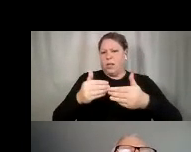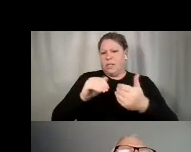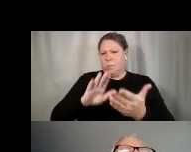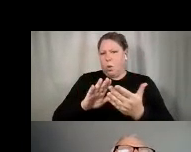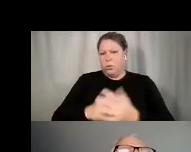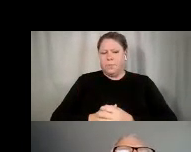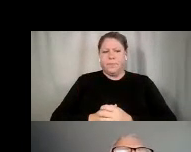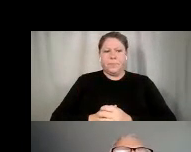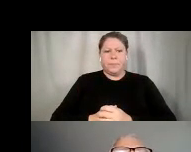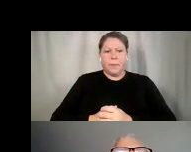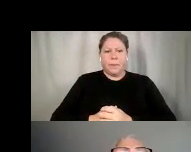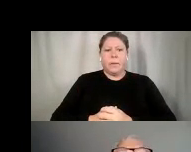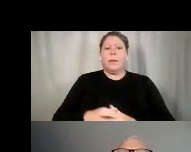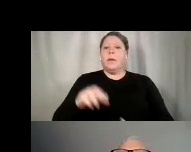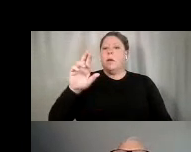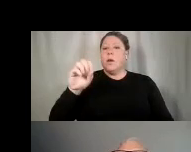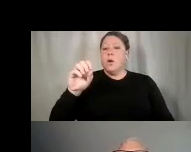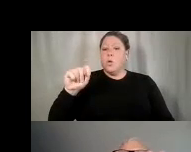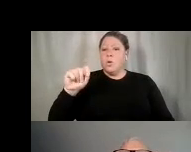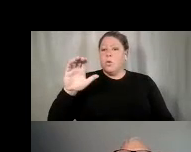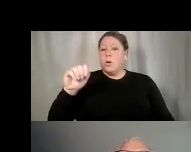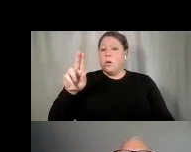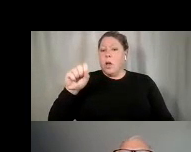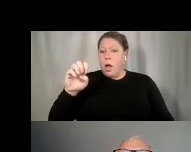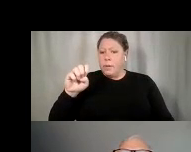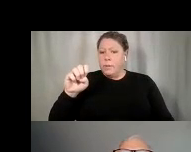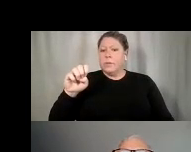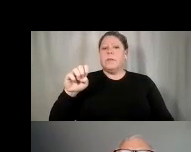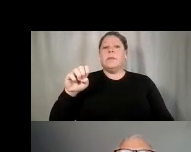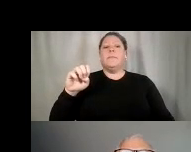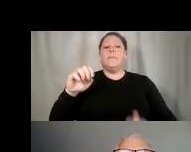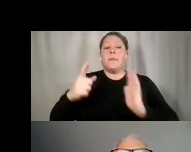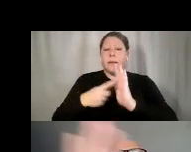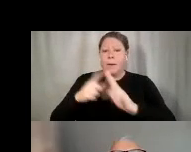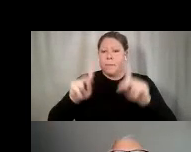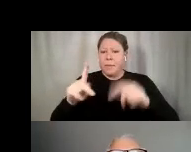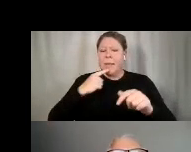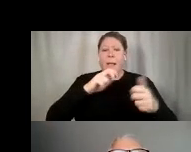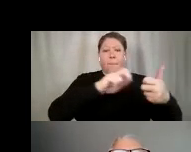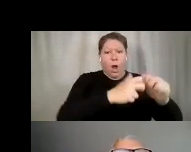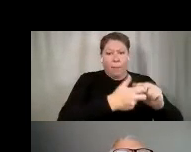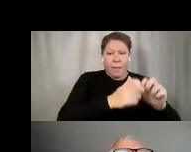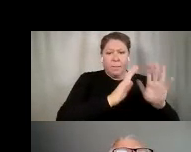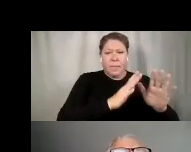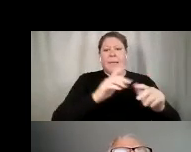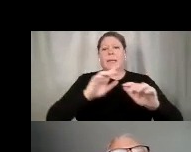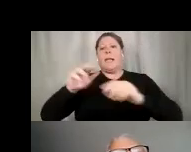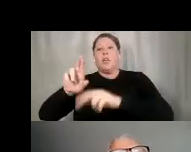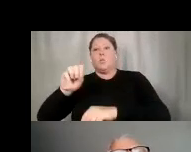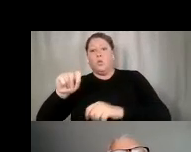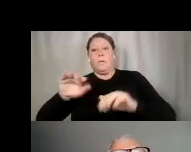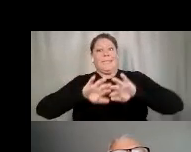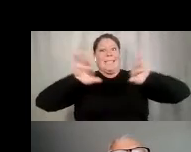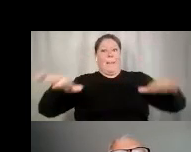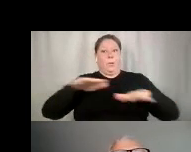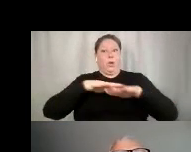root cause. Some practitioners separate problem identification from root cause, but I'm adding it kind of in